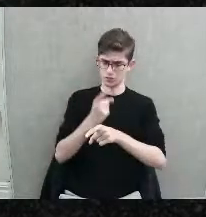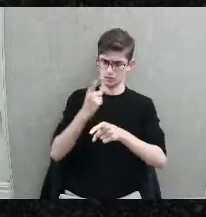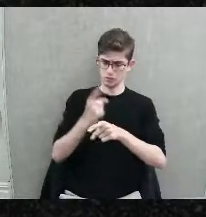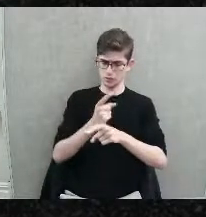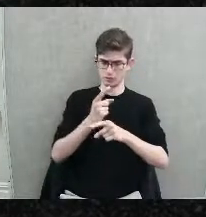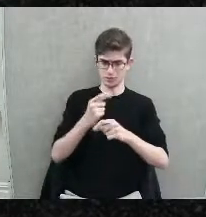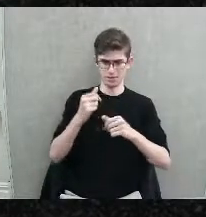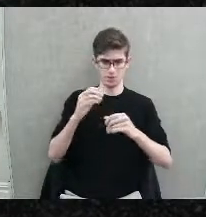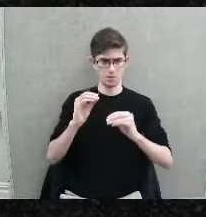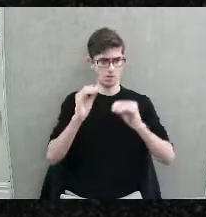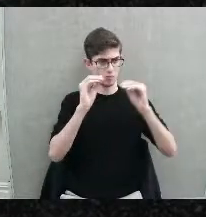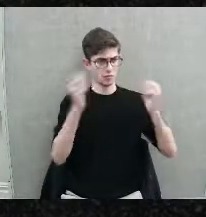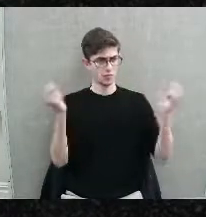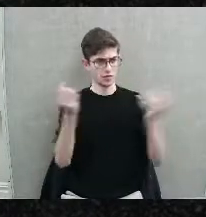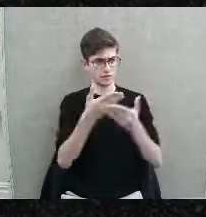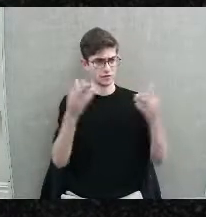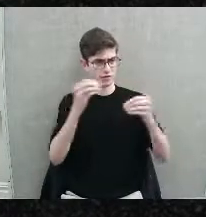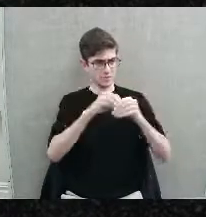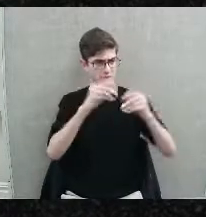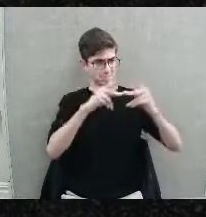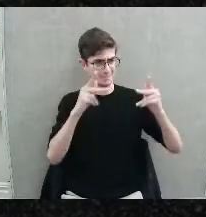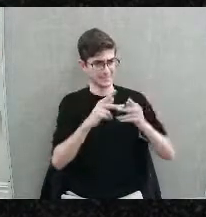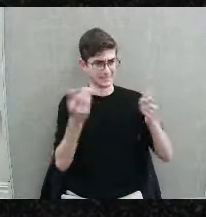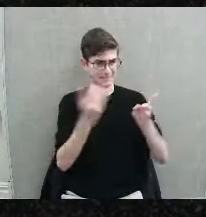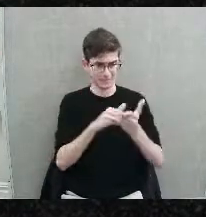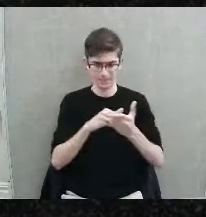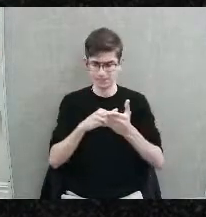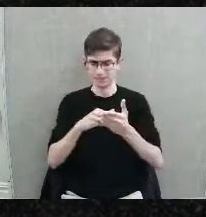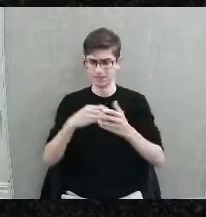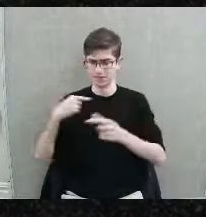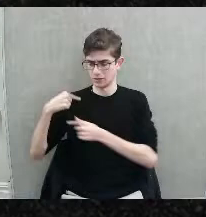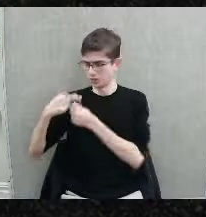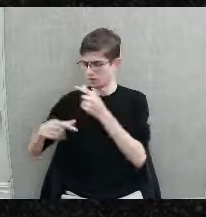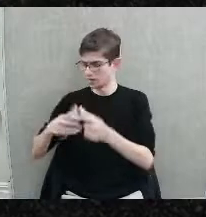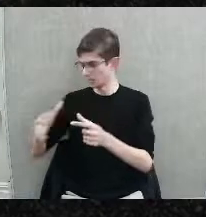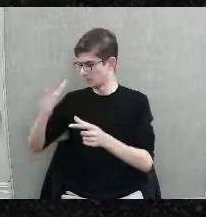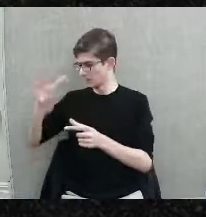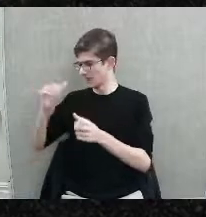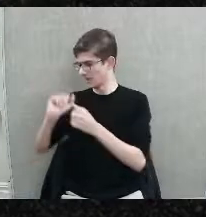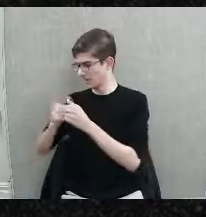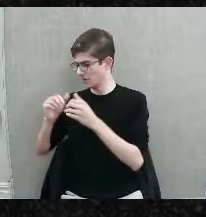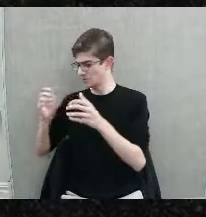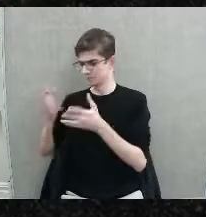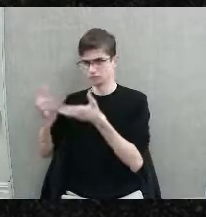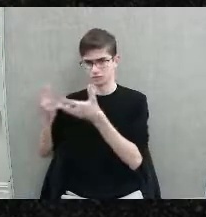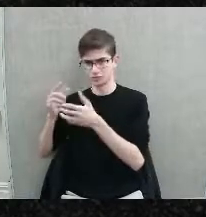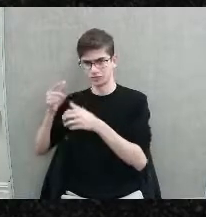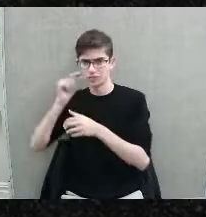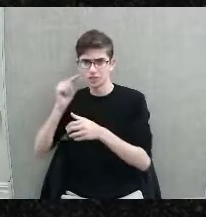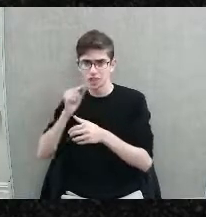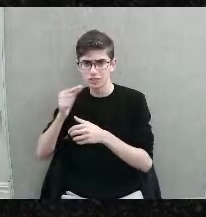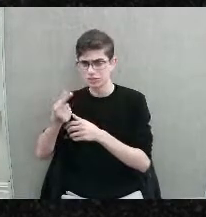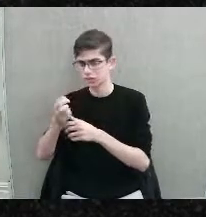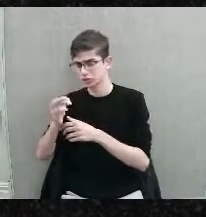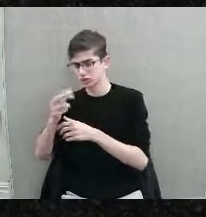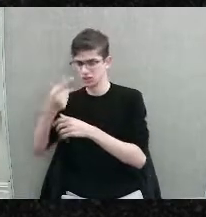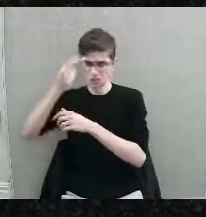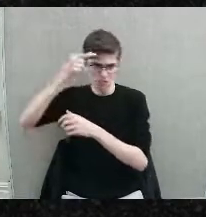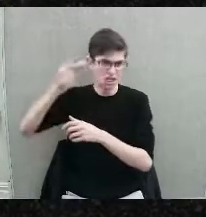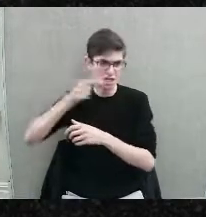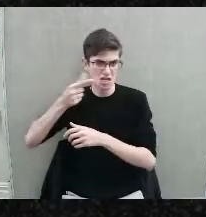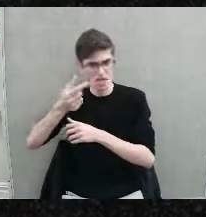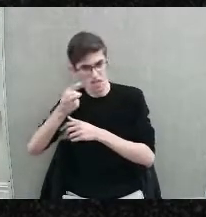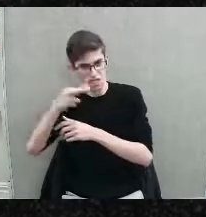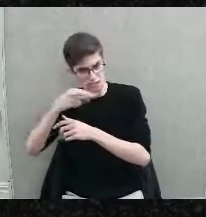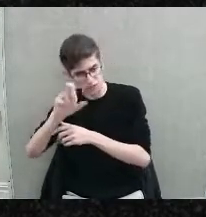again in terms of gender, sexuality, generation, race. That is a very, you know, this panic, this sexual